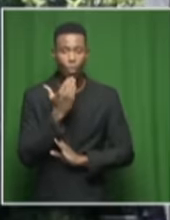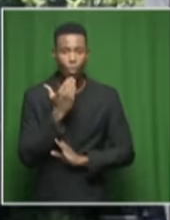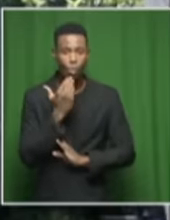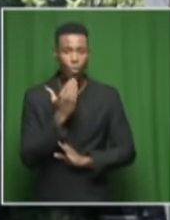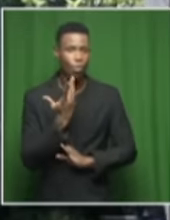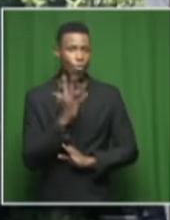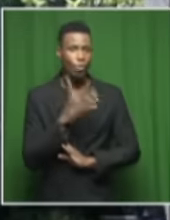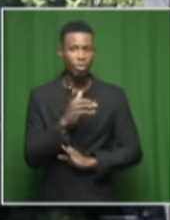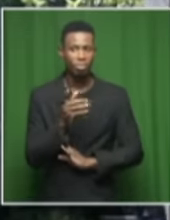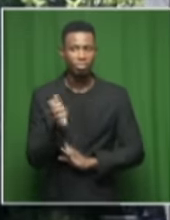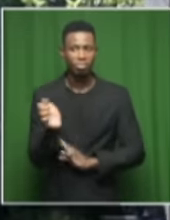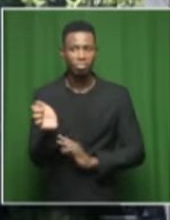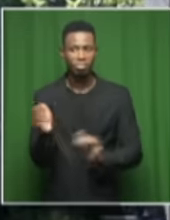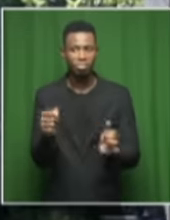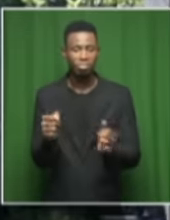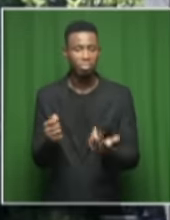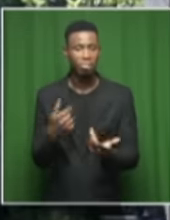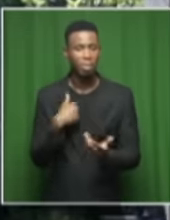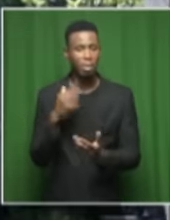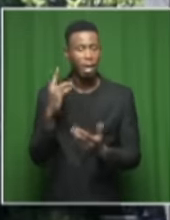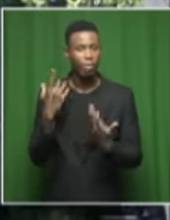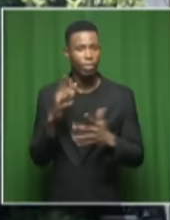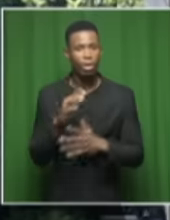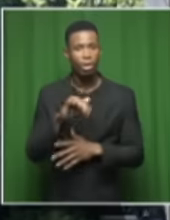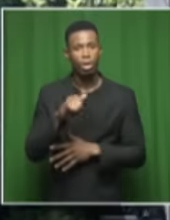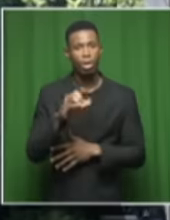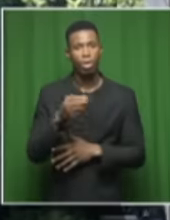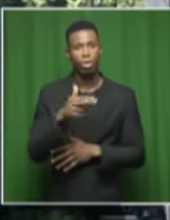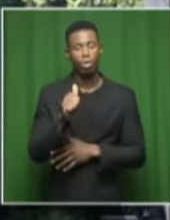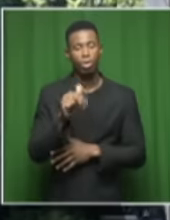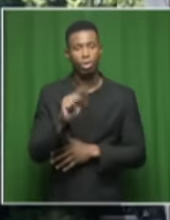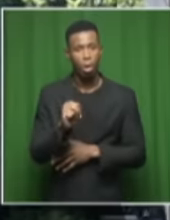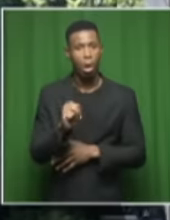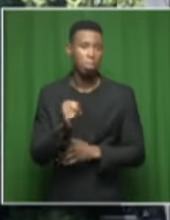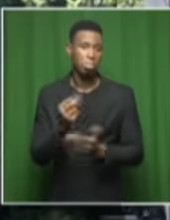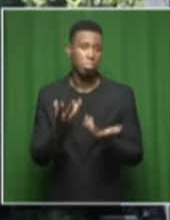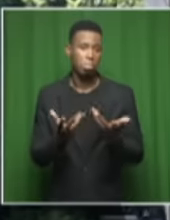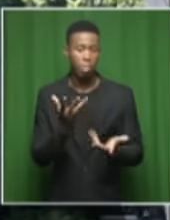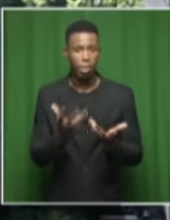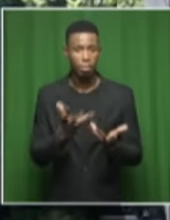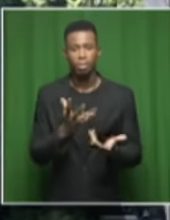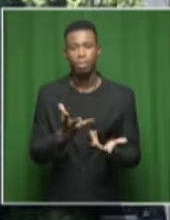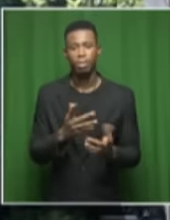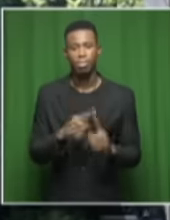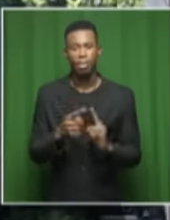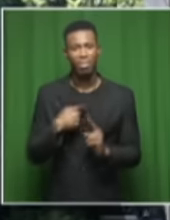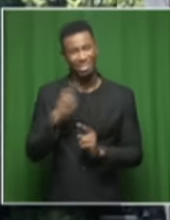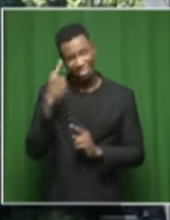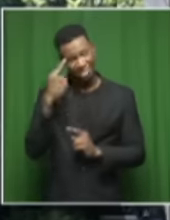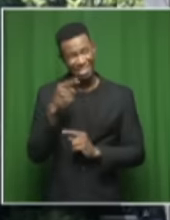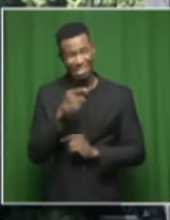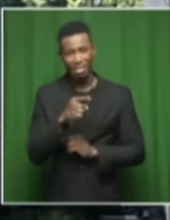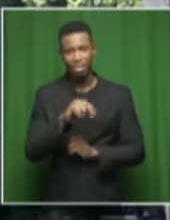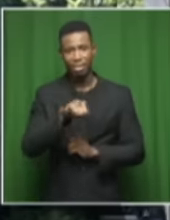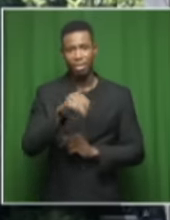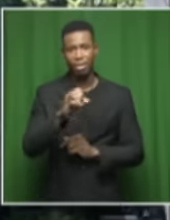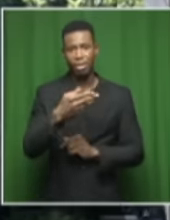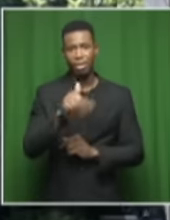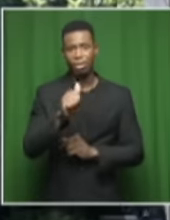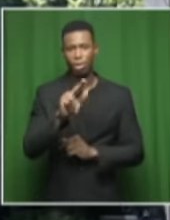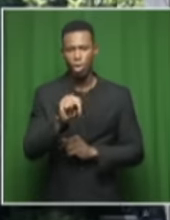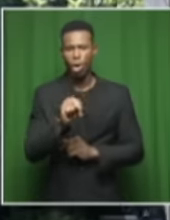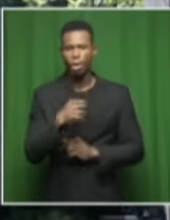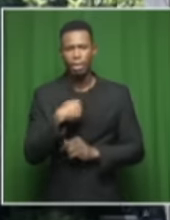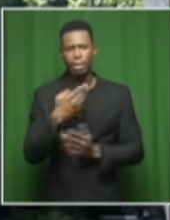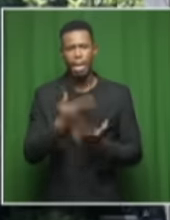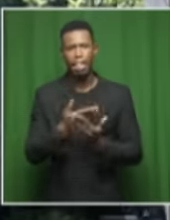thrown around. I have heard Johan Ackermann's name thrown around, and for me, I think he would be the only one that I could think